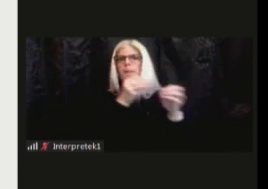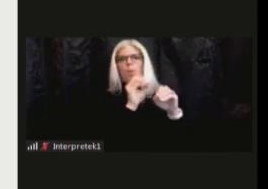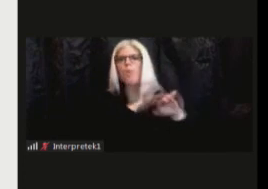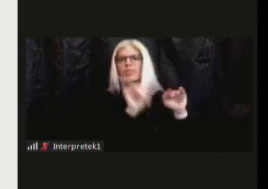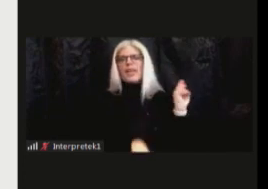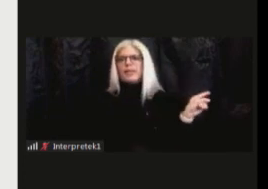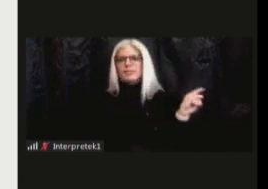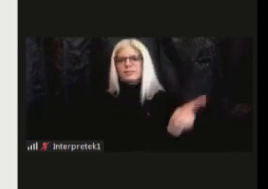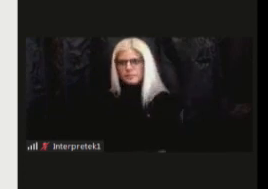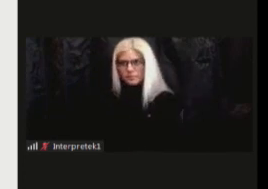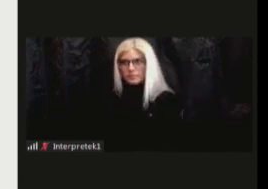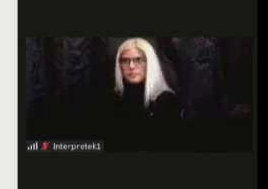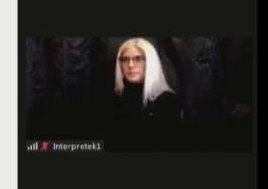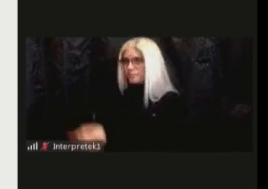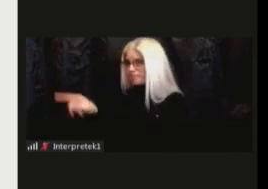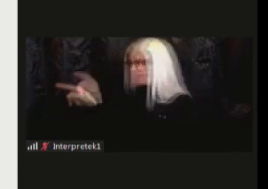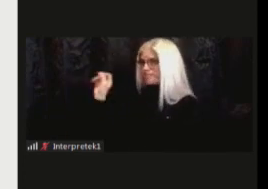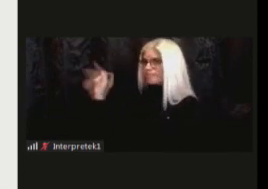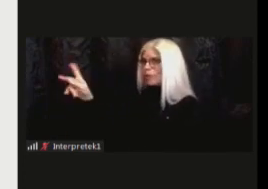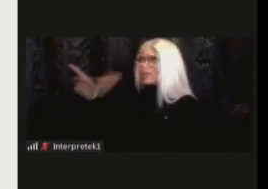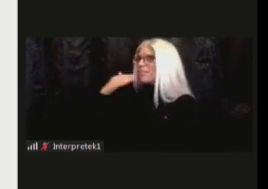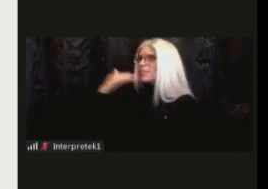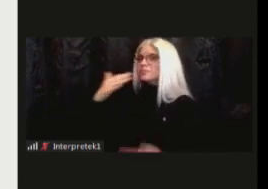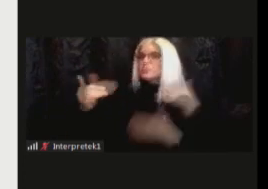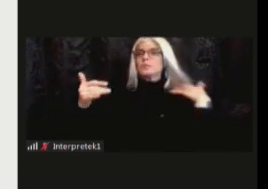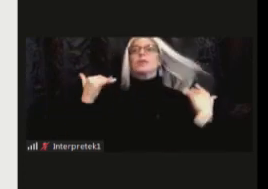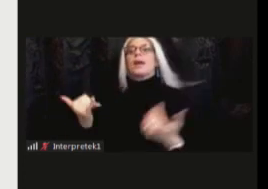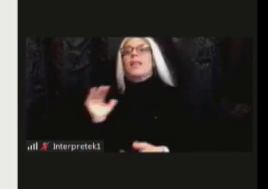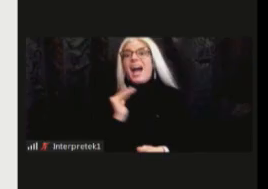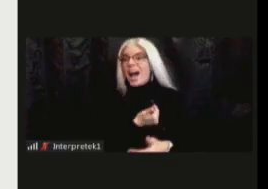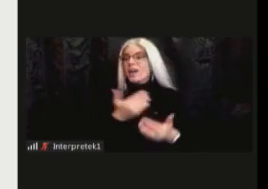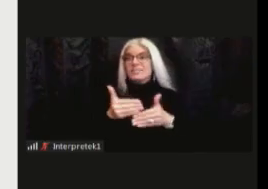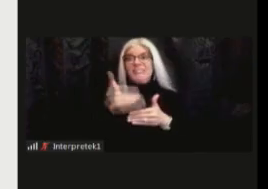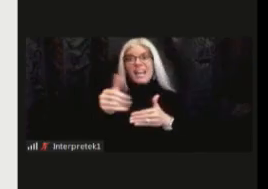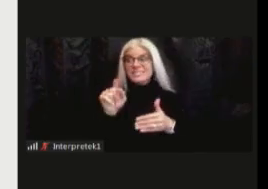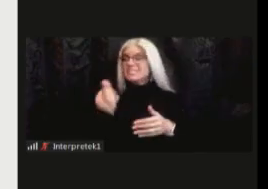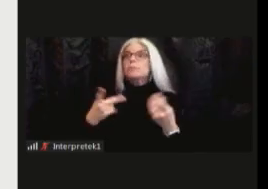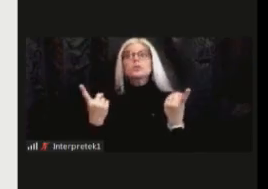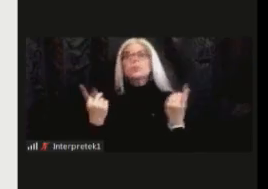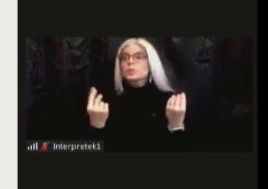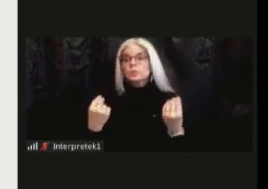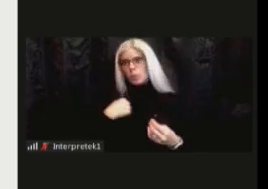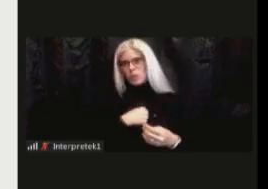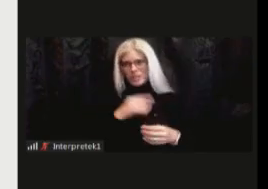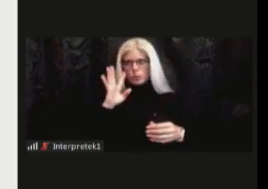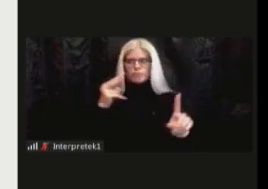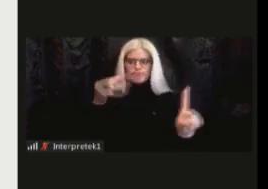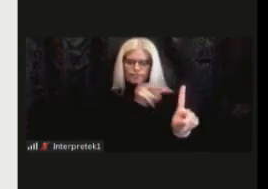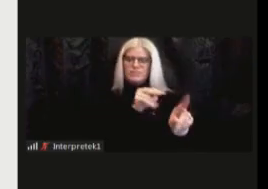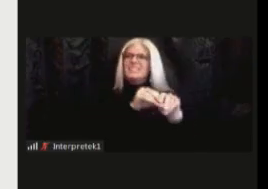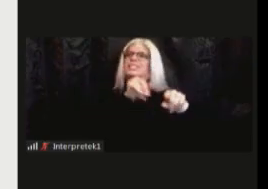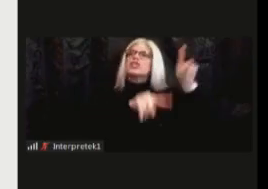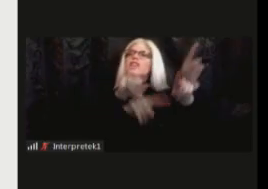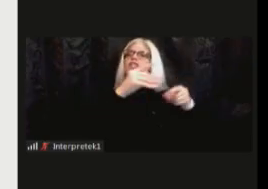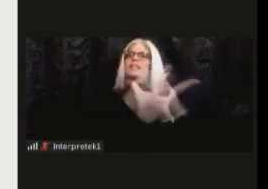Thanks, Katie. So our immediate next steps for the campaign are to first engage our campaign members in developing